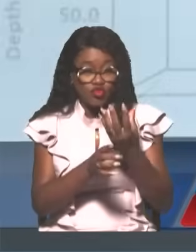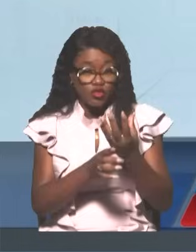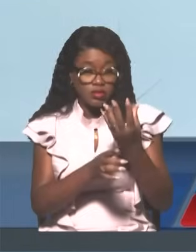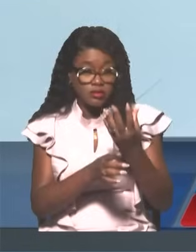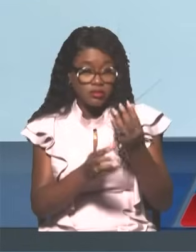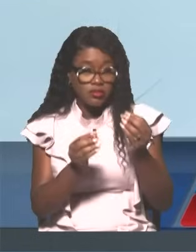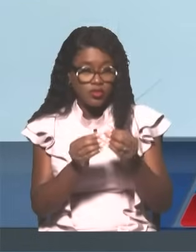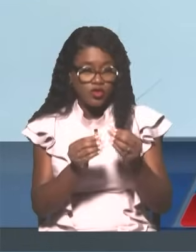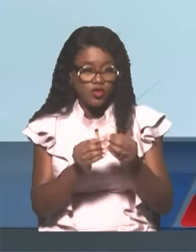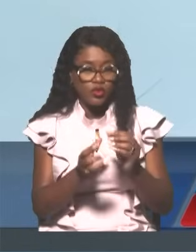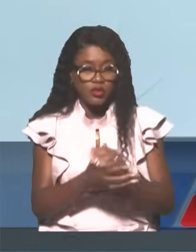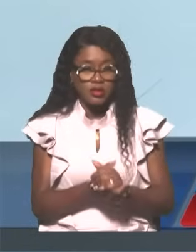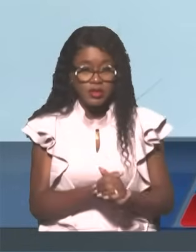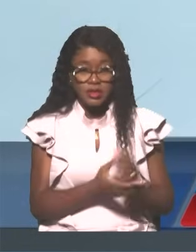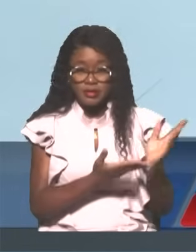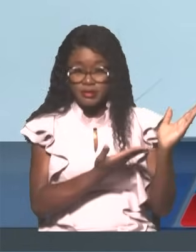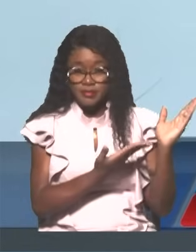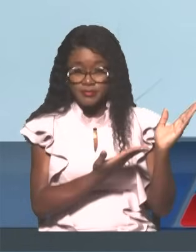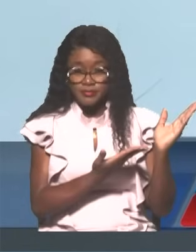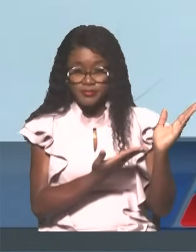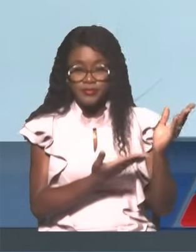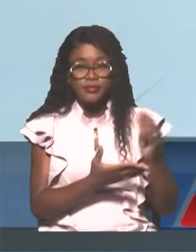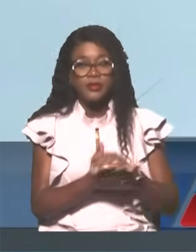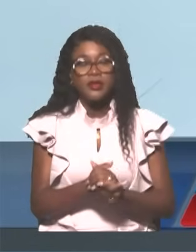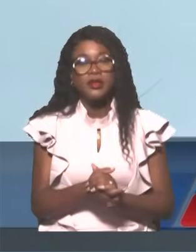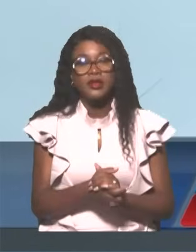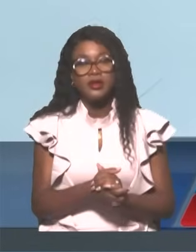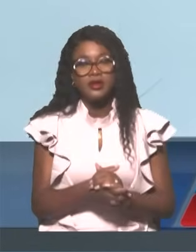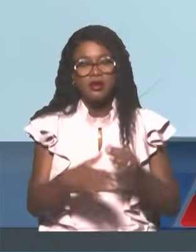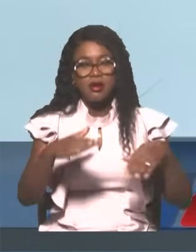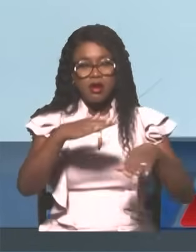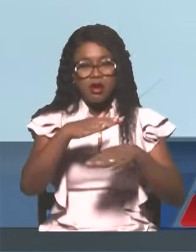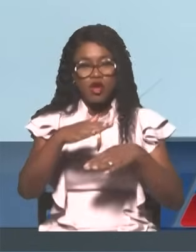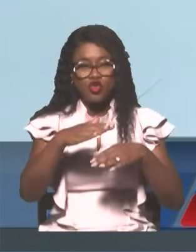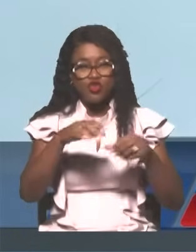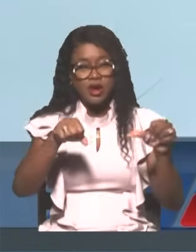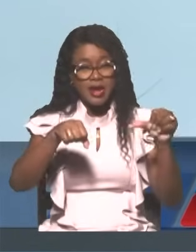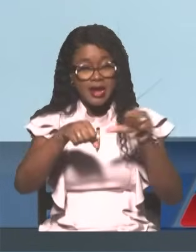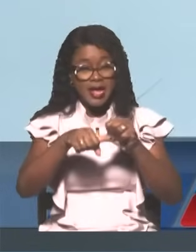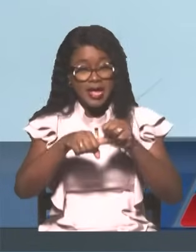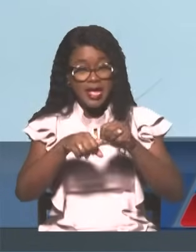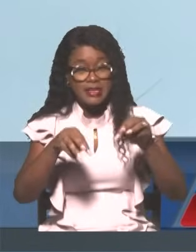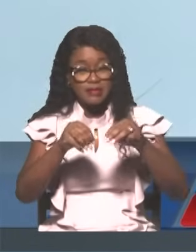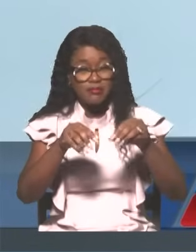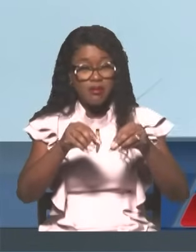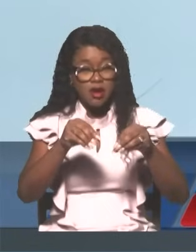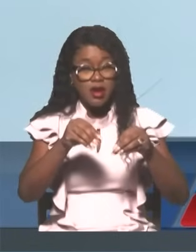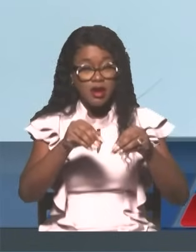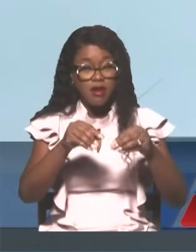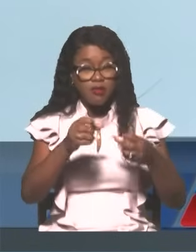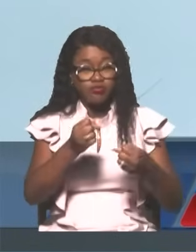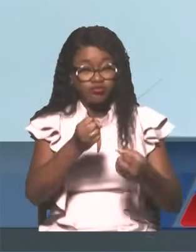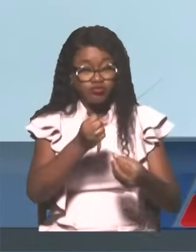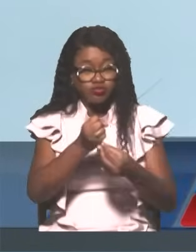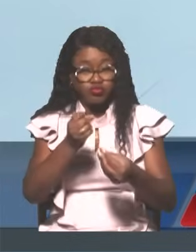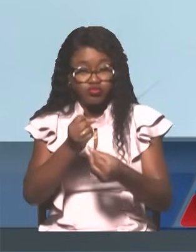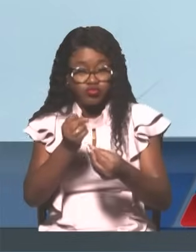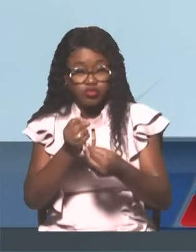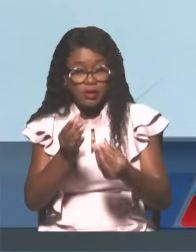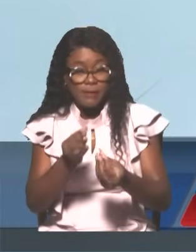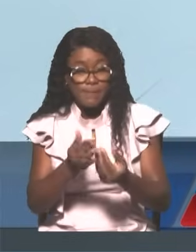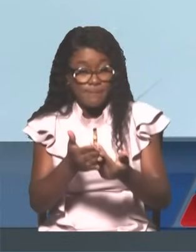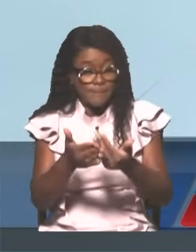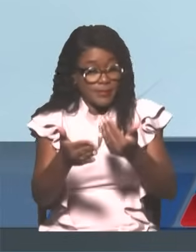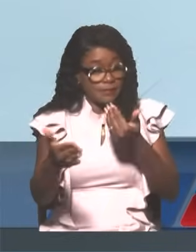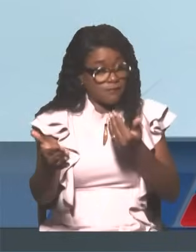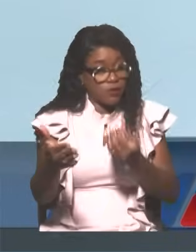zones. These zones are areas where underground mud, gas and fluids accumulate under high pressure before an